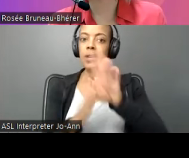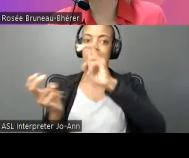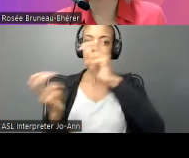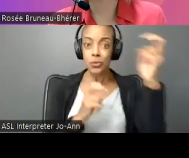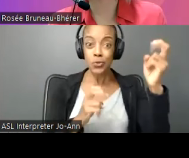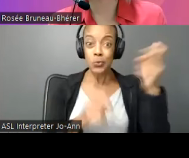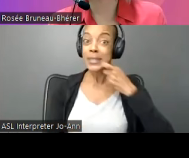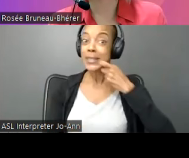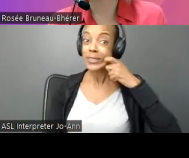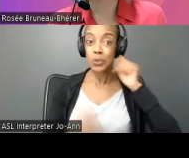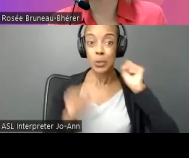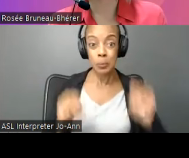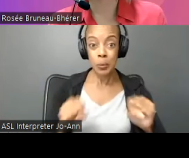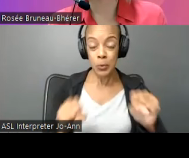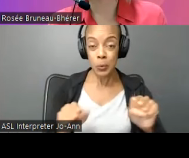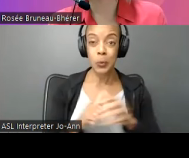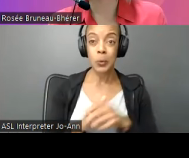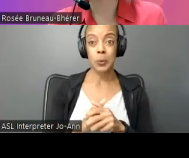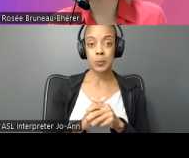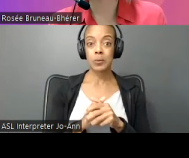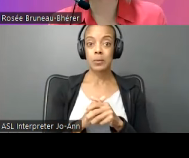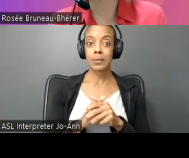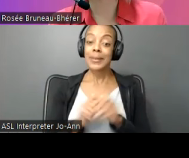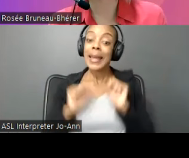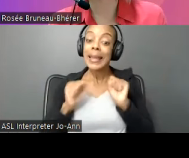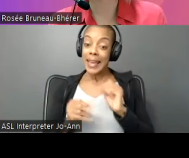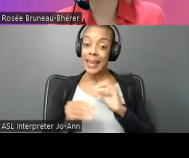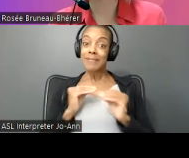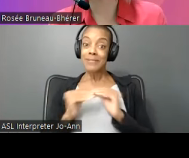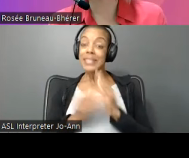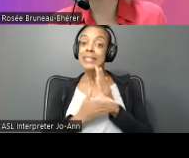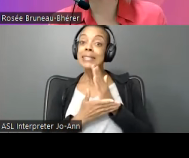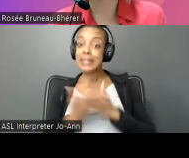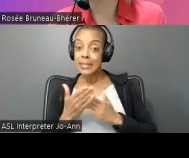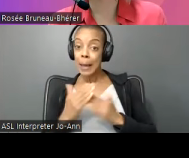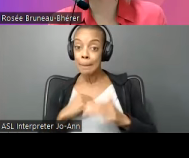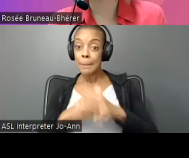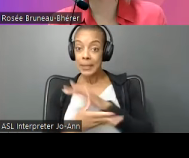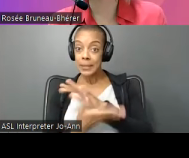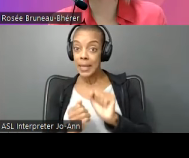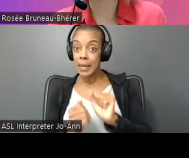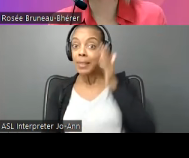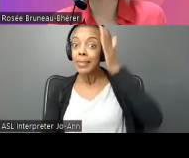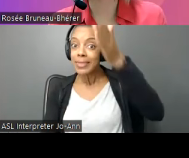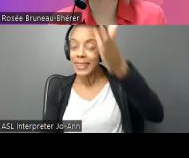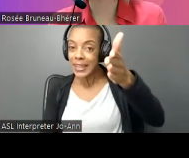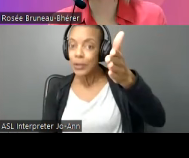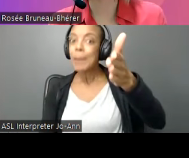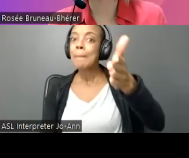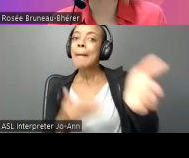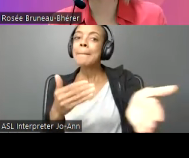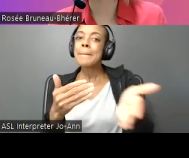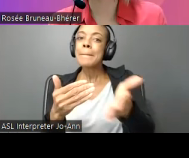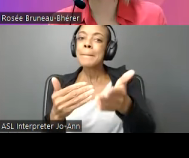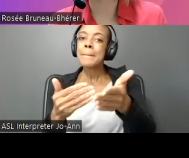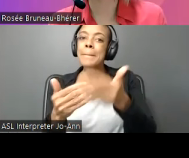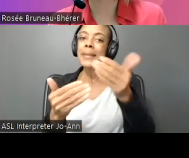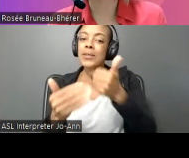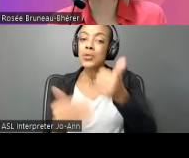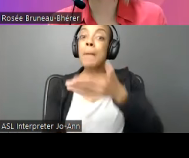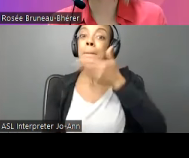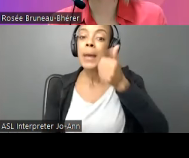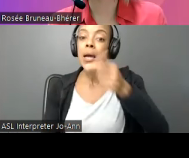addiction. It's possible to fix some of the damage of toxic stress later on, but it's easier, more effective, and less expensive